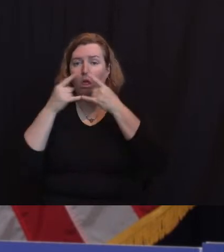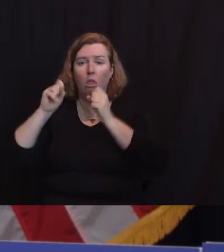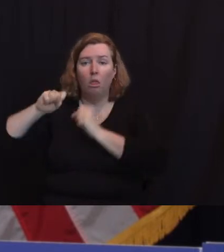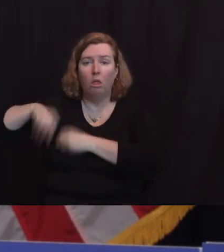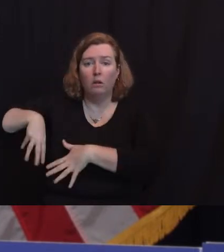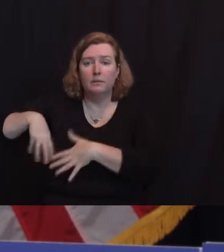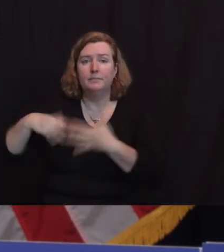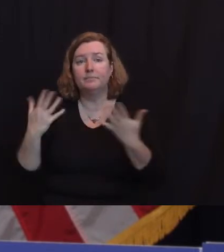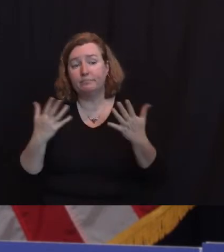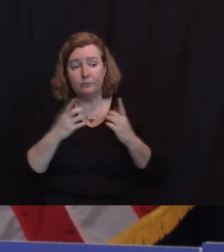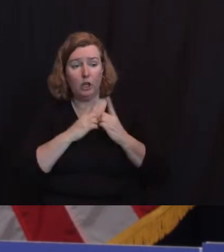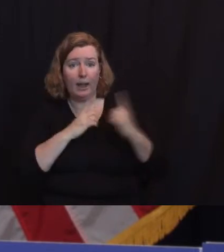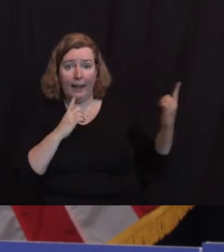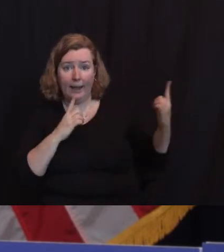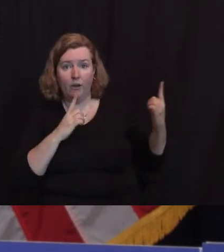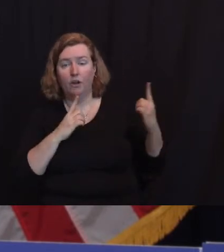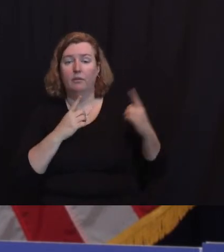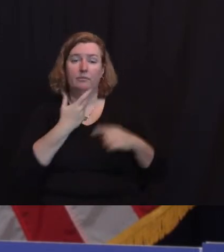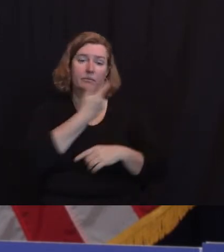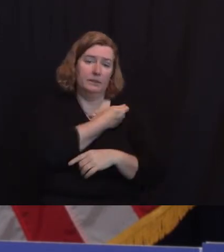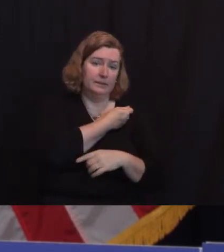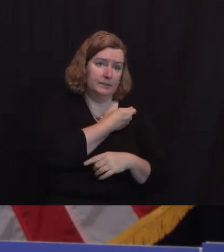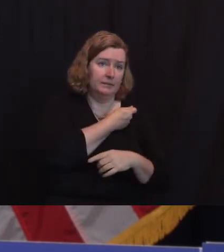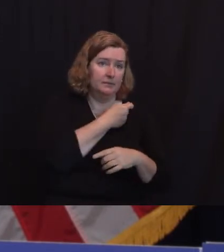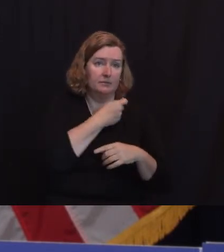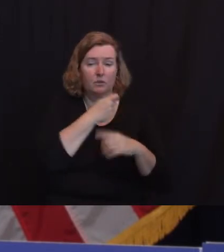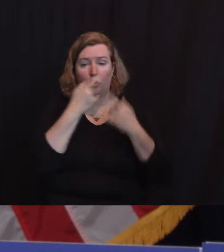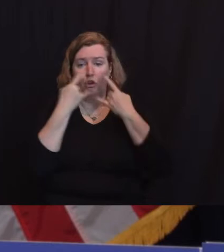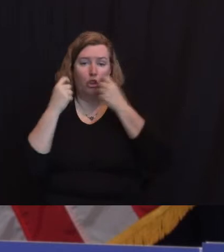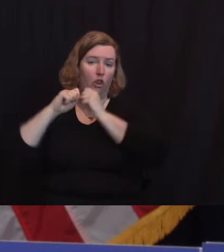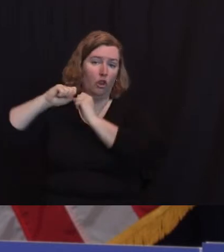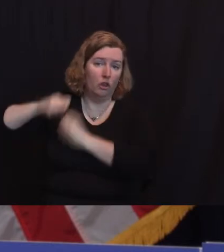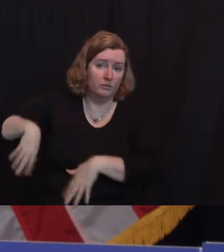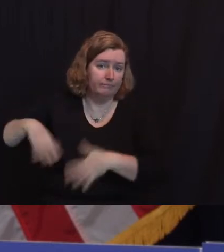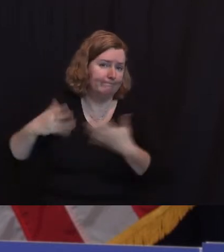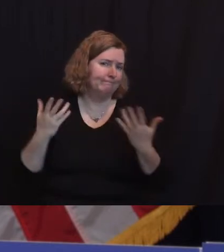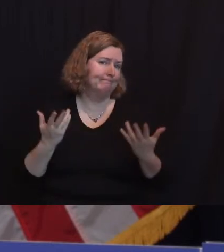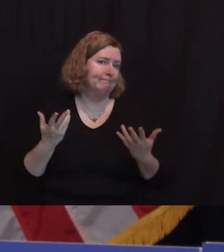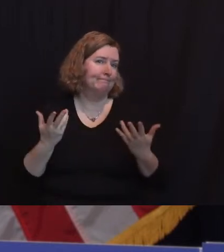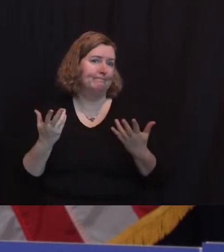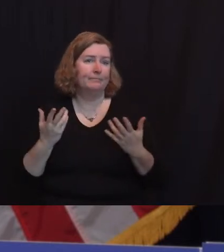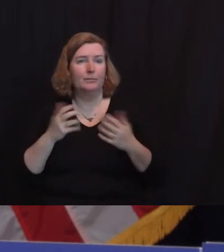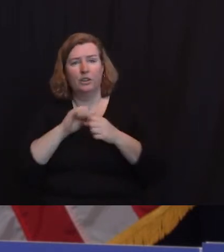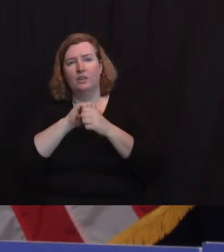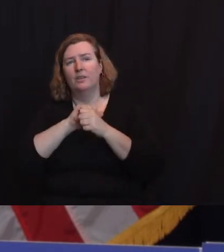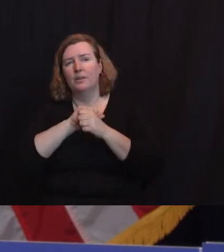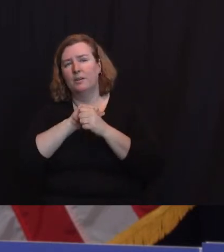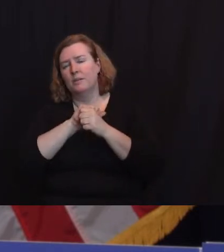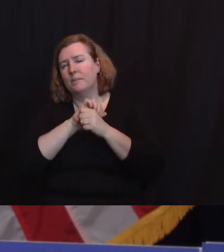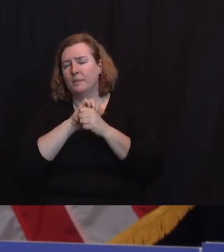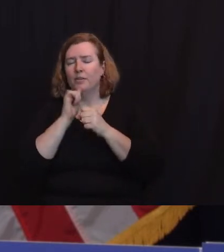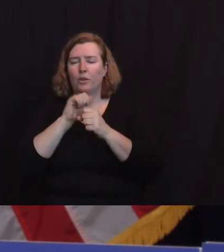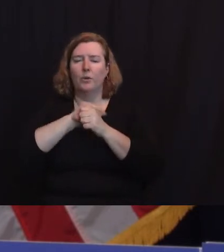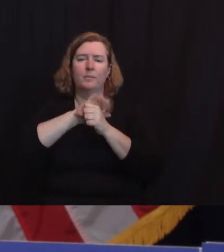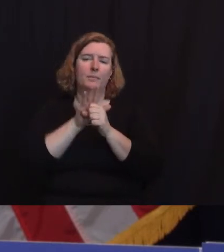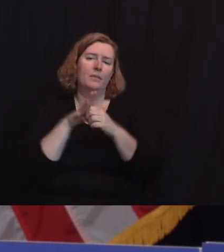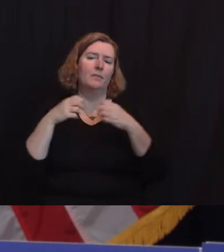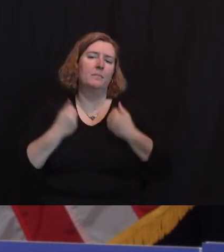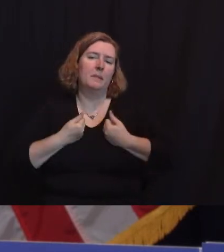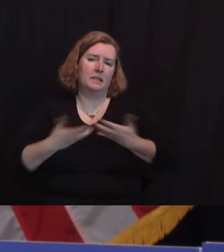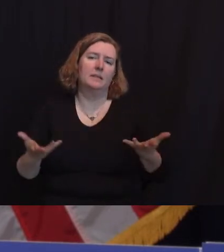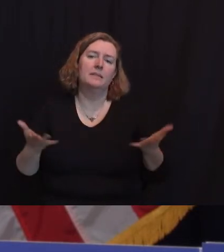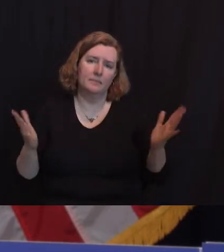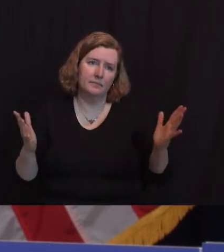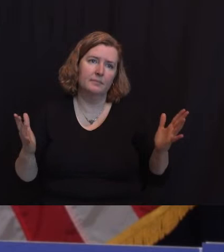with vaccination, pandemic fatigue. I mean, there are even more factors. So it's really hard to say. I wouldn't want to